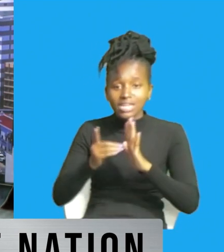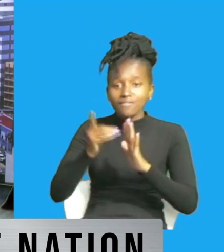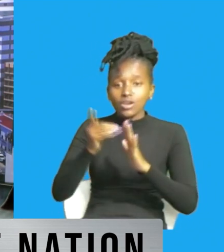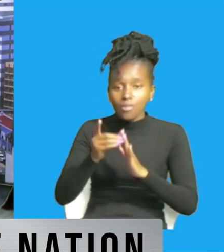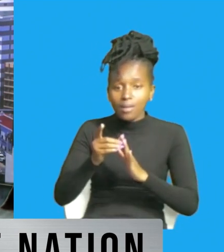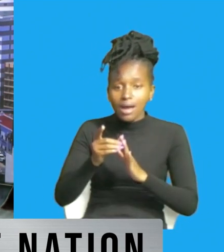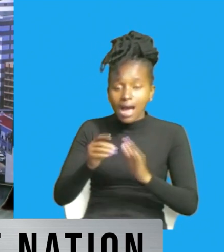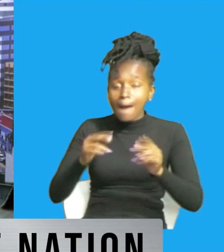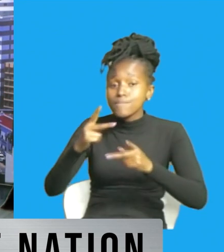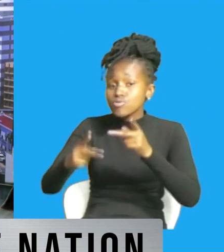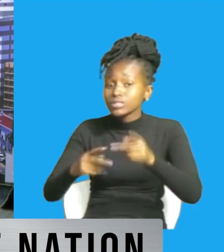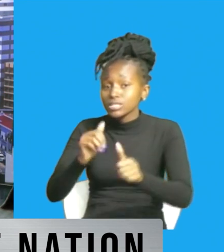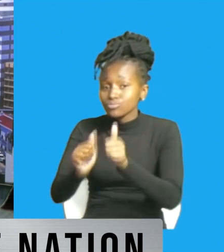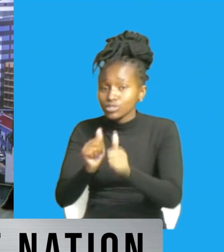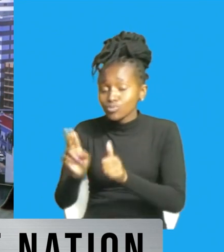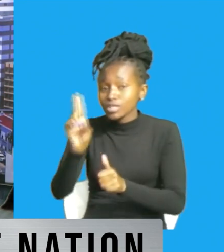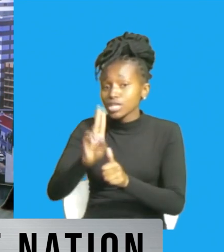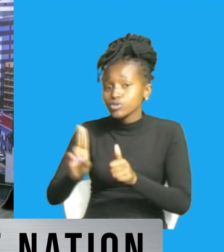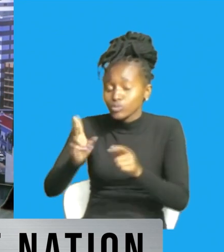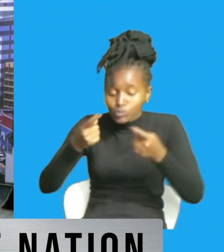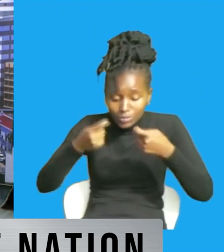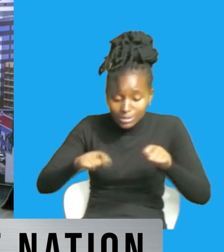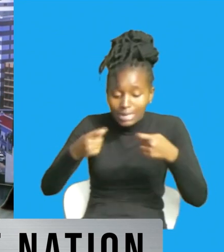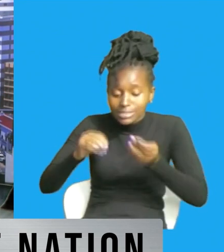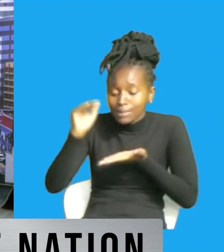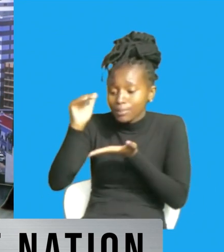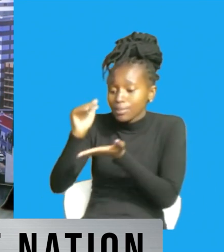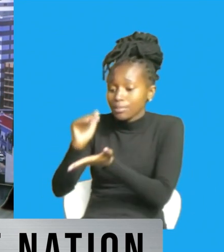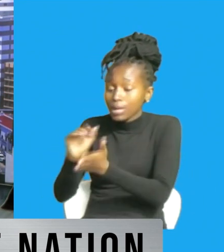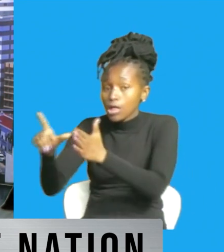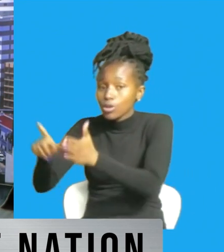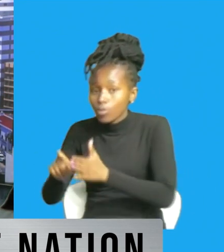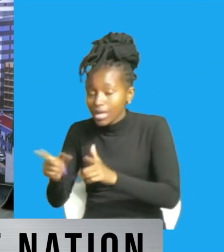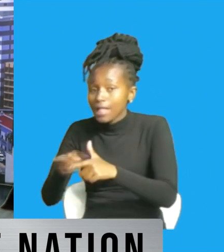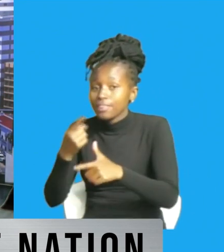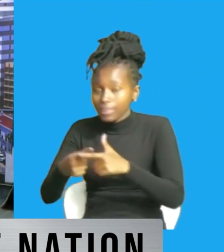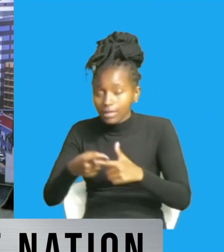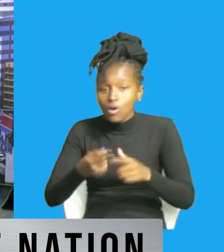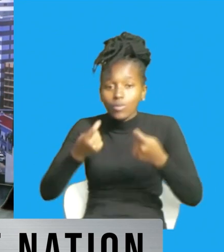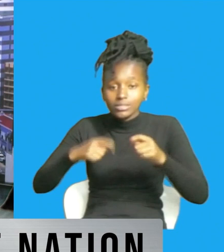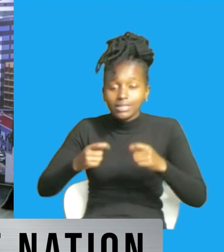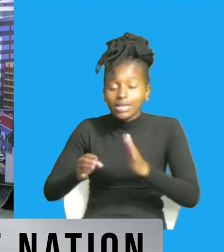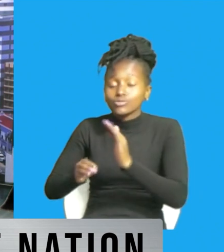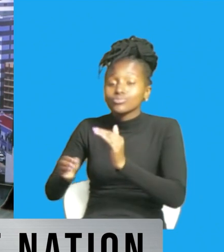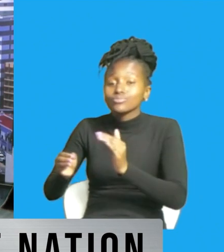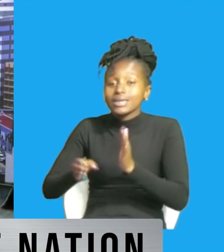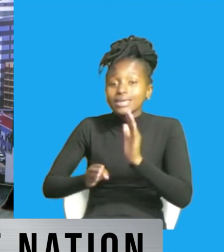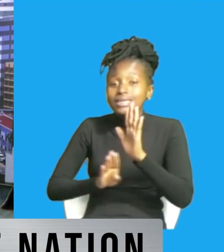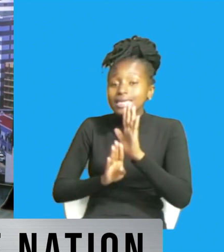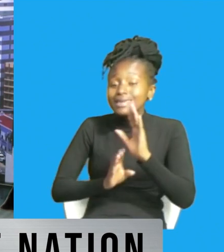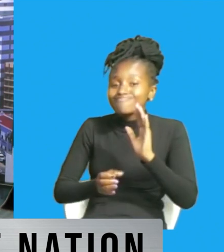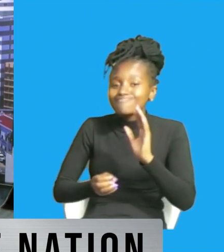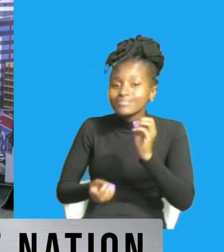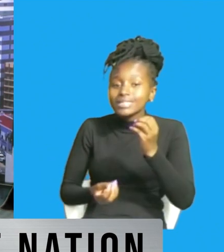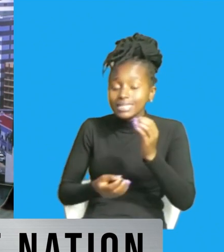slowly and incrementally reduce debt and increase collections and what have you. So it has to be